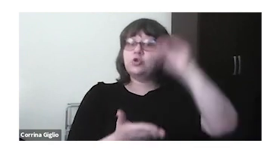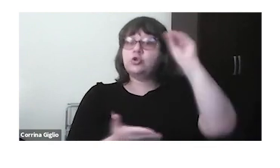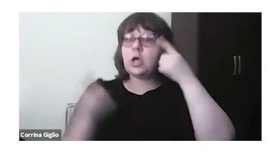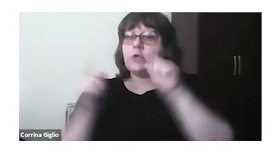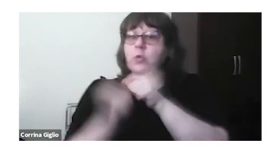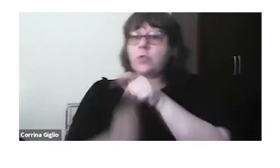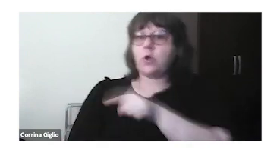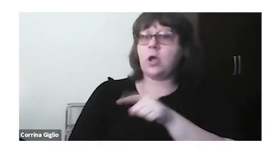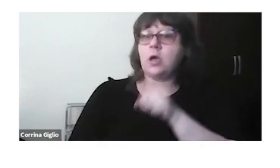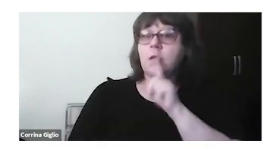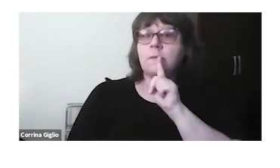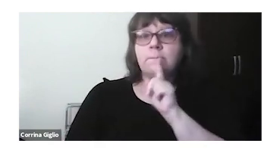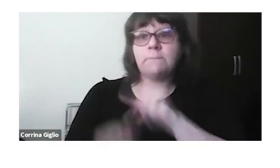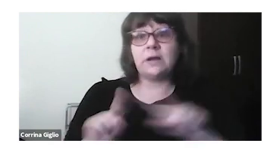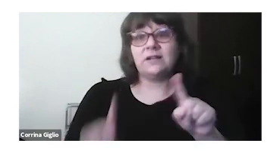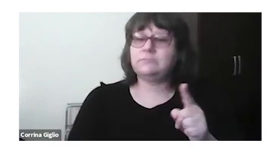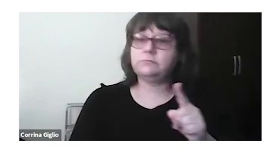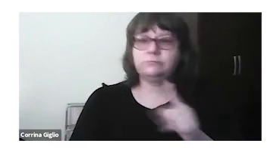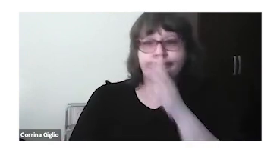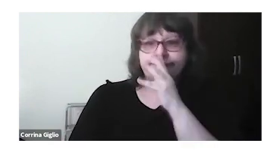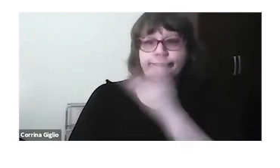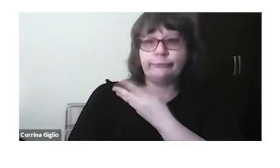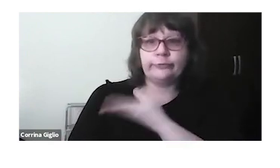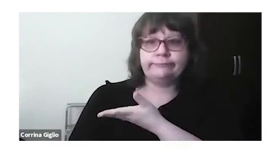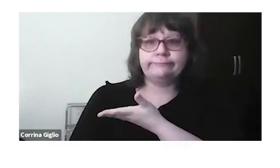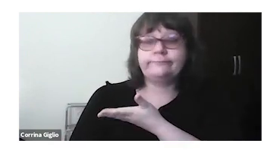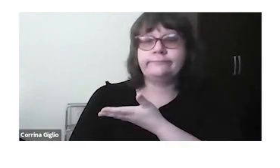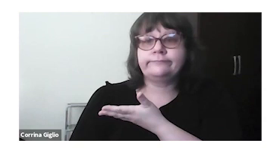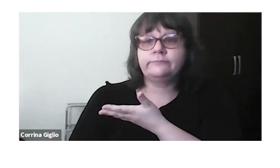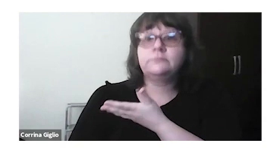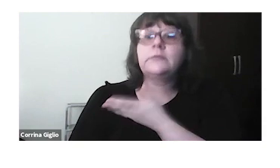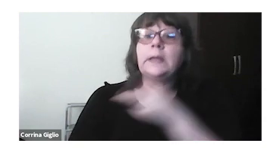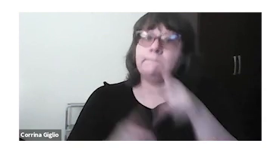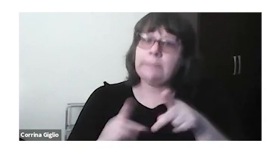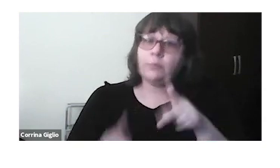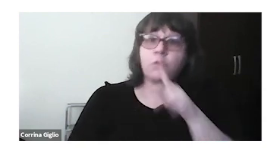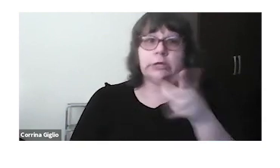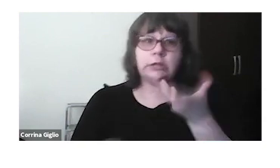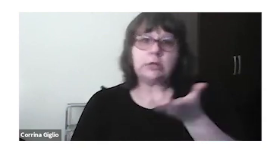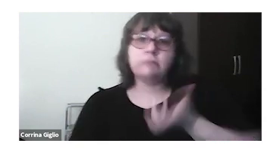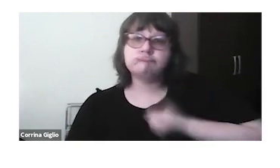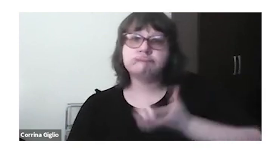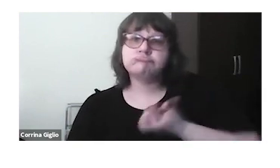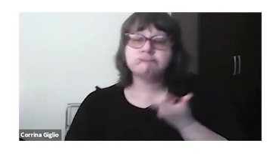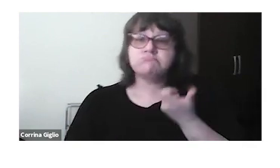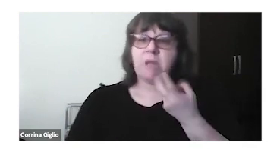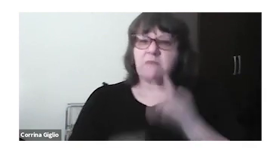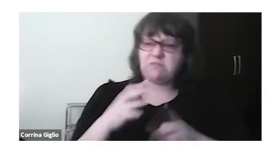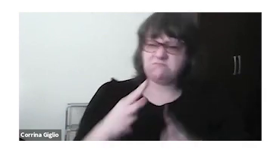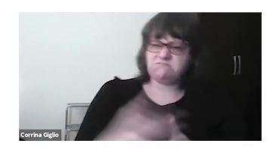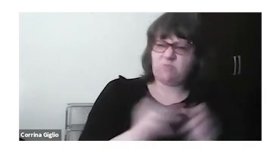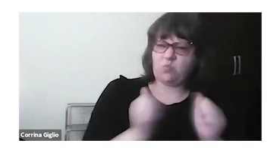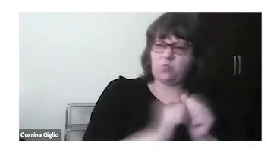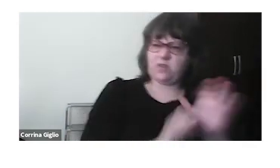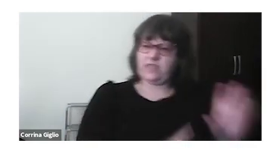no one listened. Because so there are people speaking out, but they move forward with the fashion show despite people saying